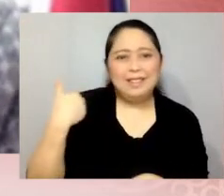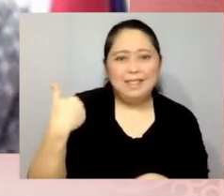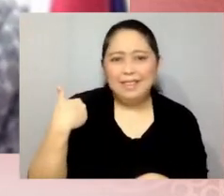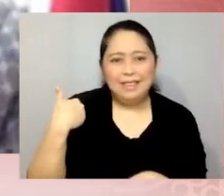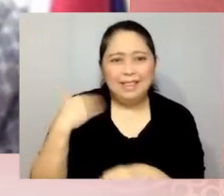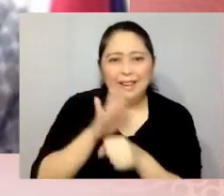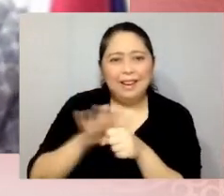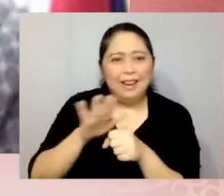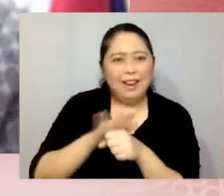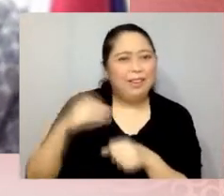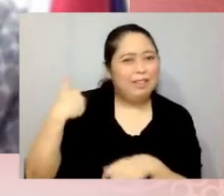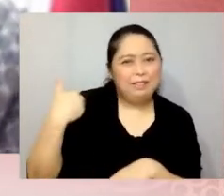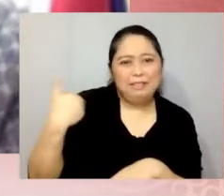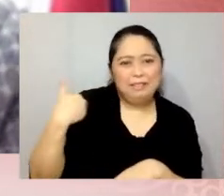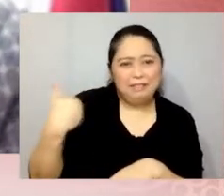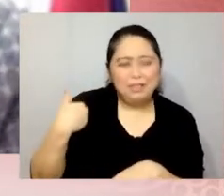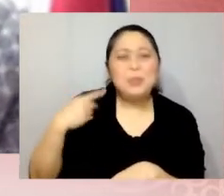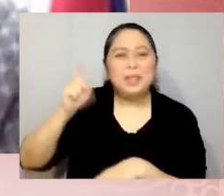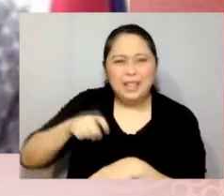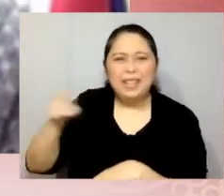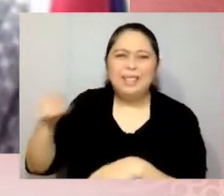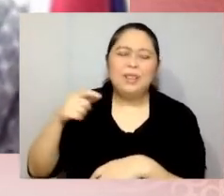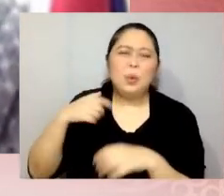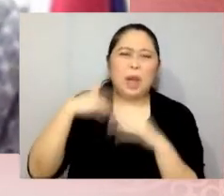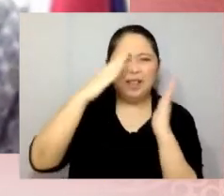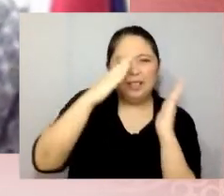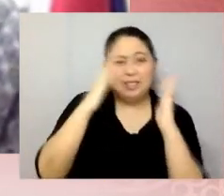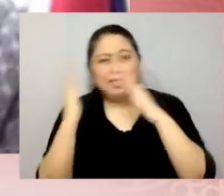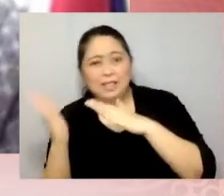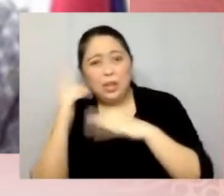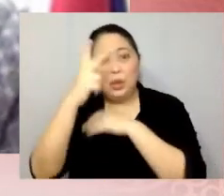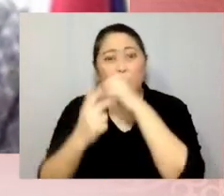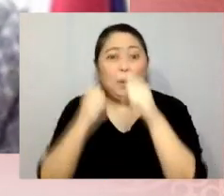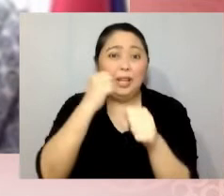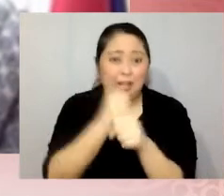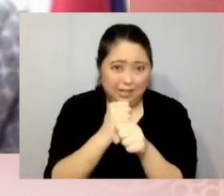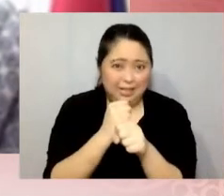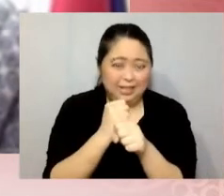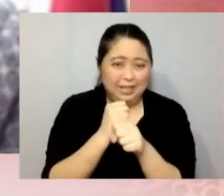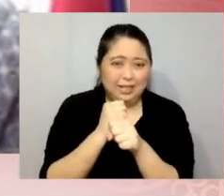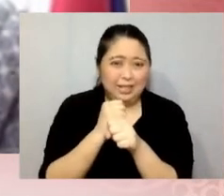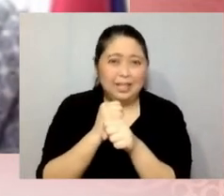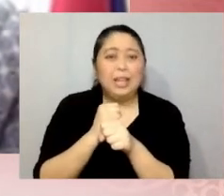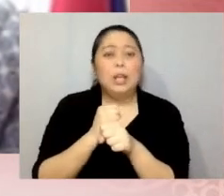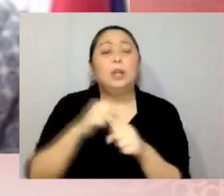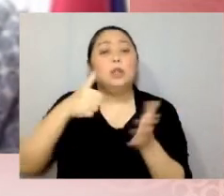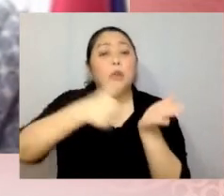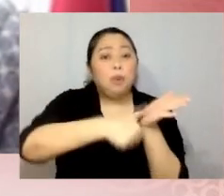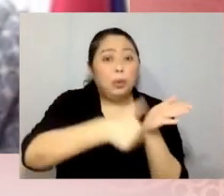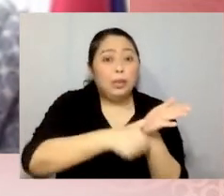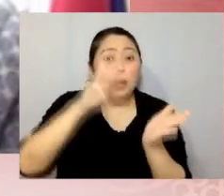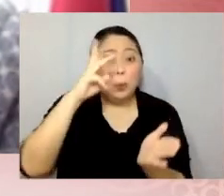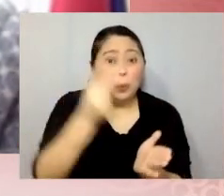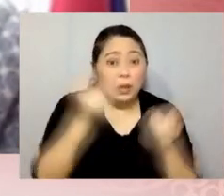want to synchronize elections in 2025, and so we ask for an additional 3 years so that